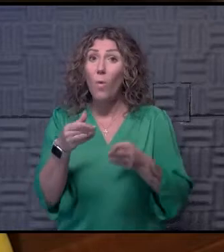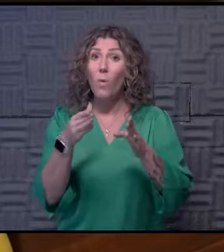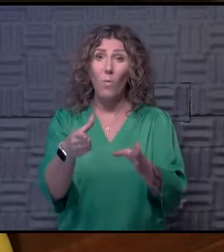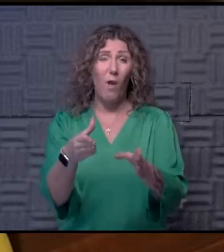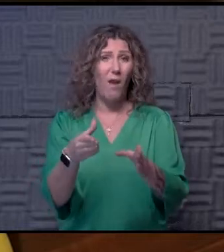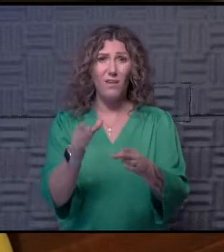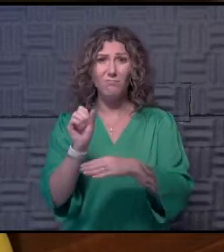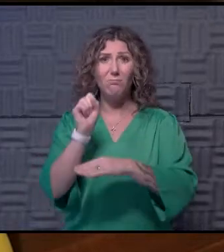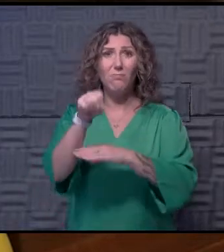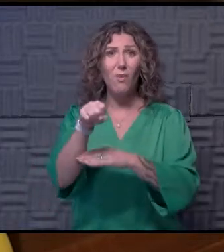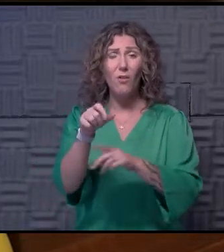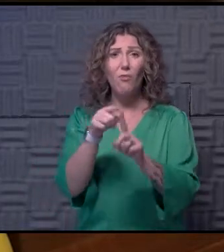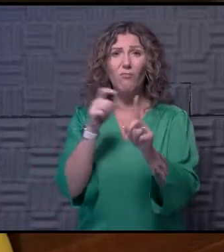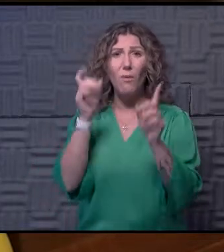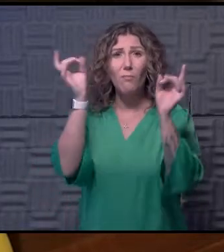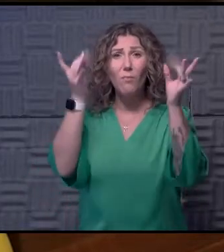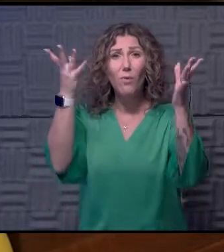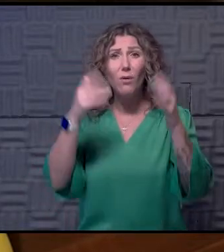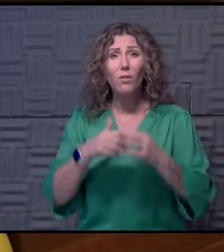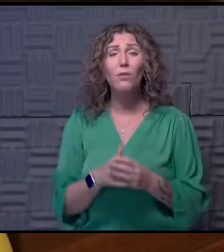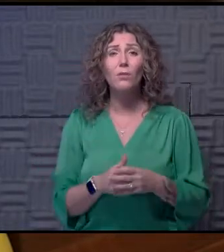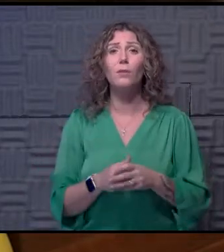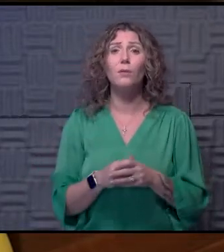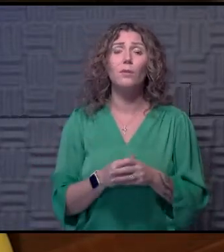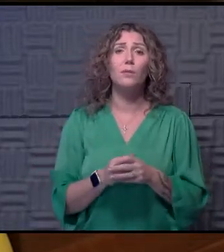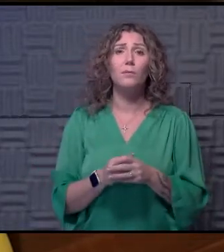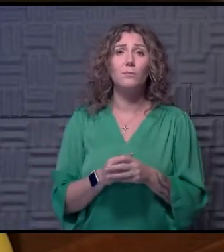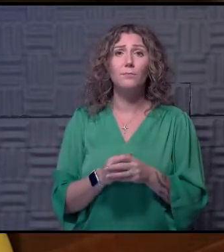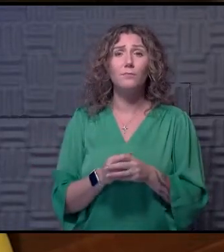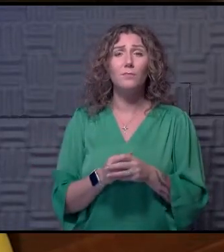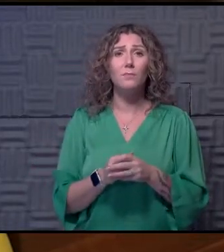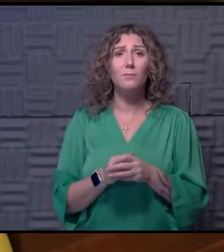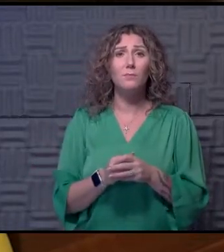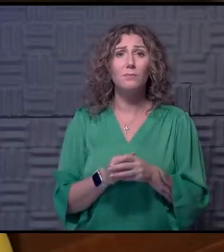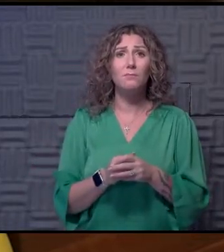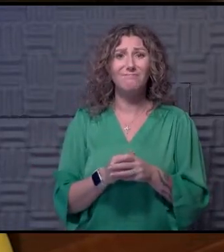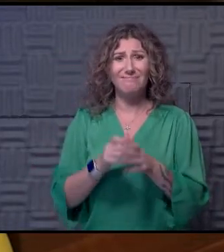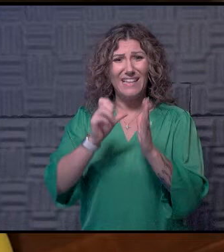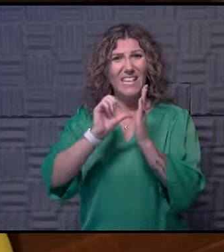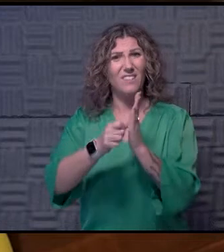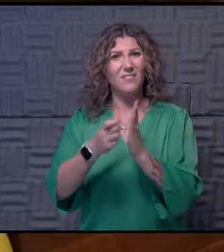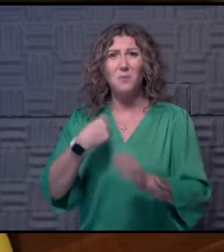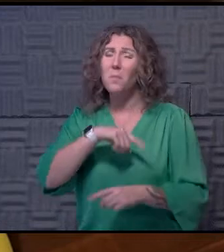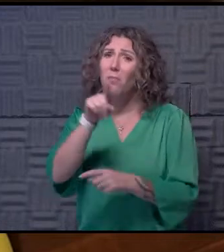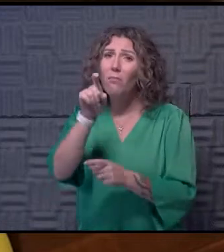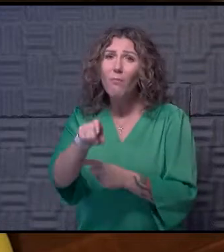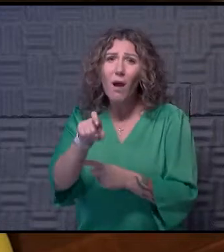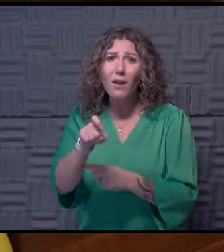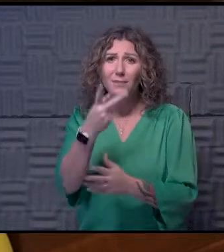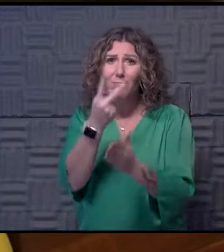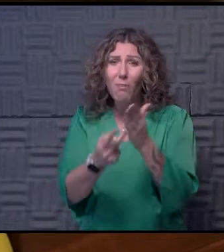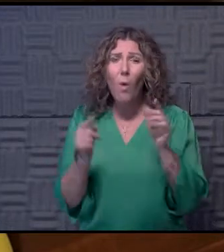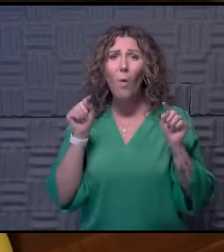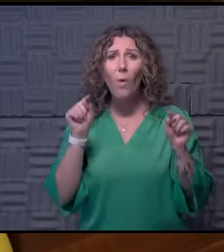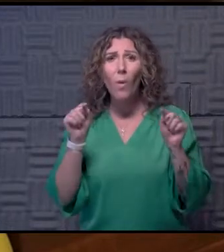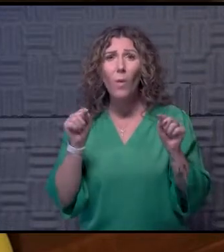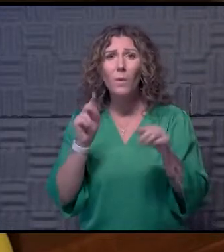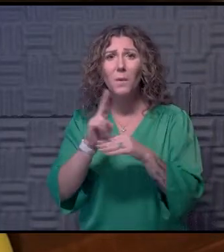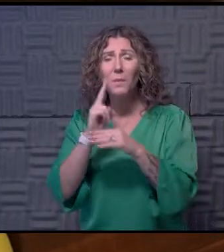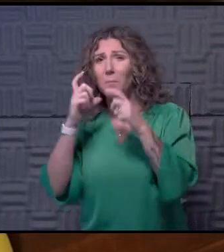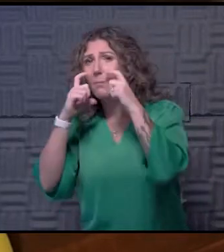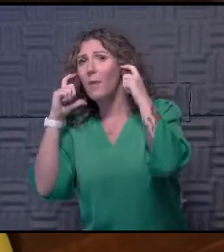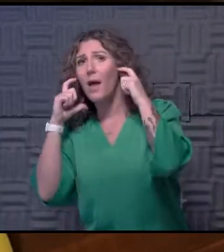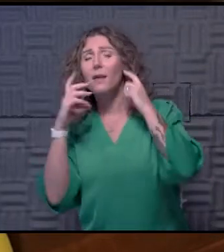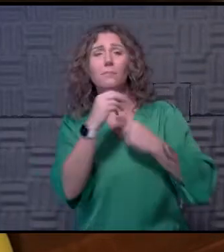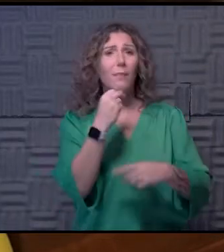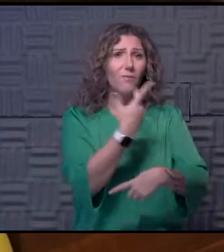this crisis. So we need to really emphasize the importance of taking both using a mask and